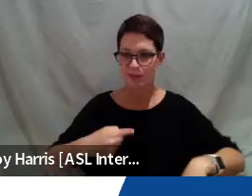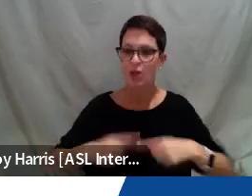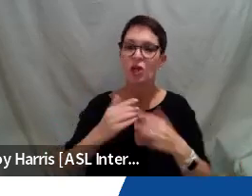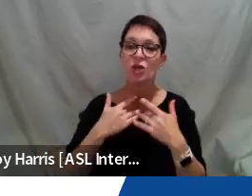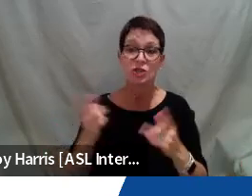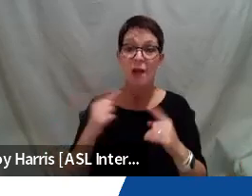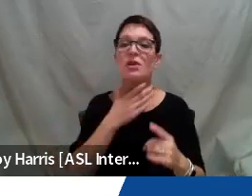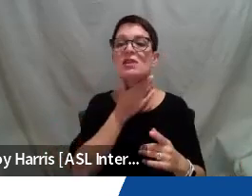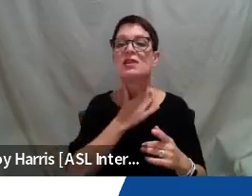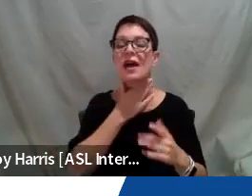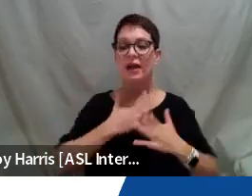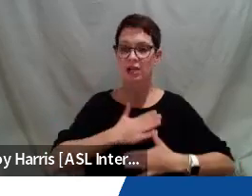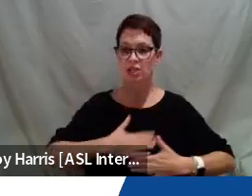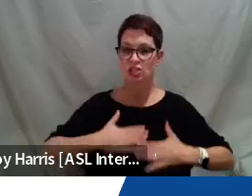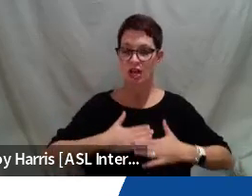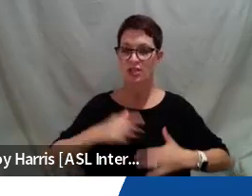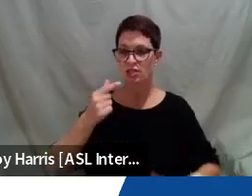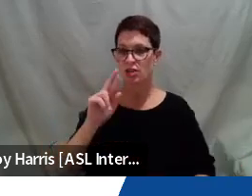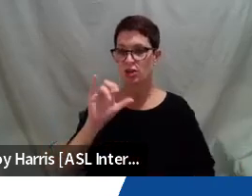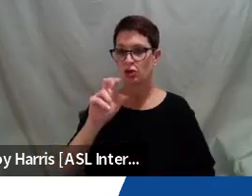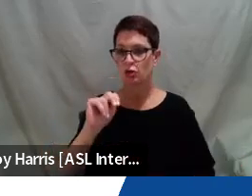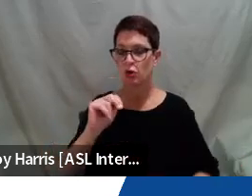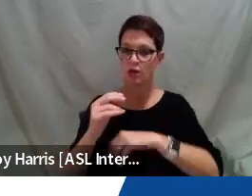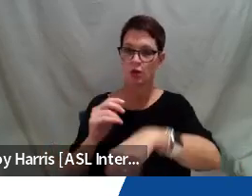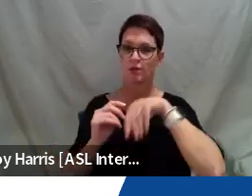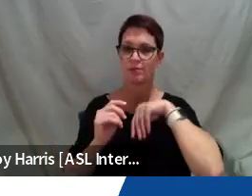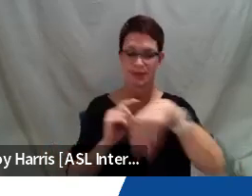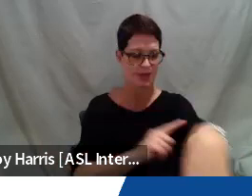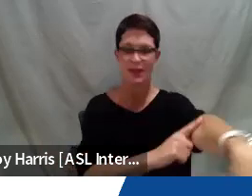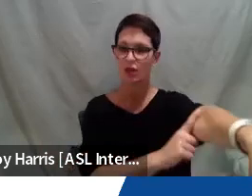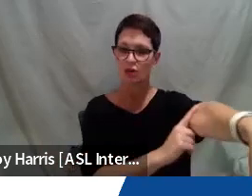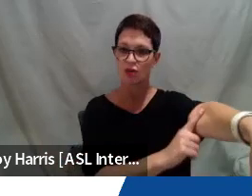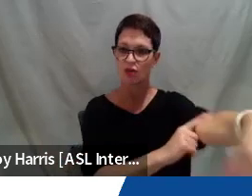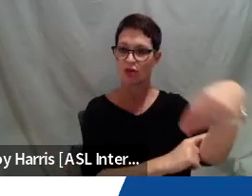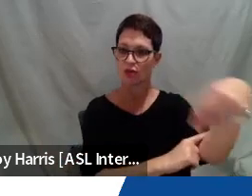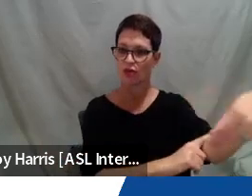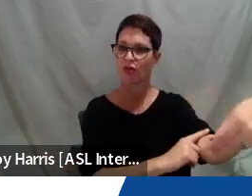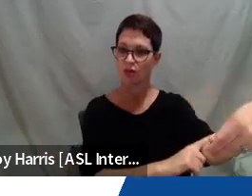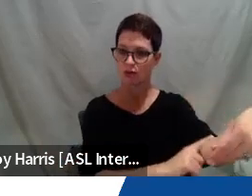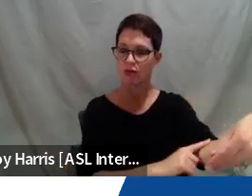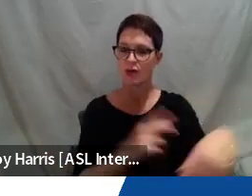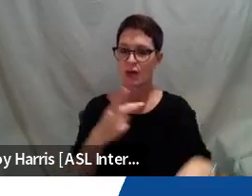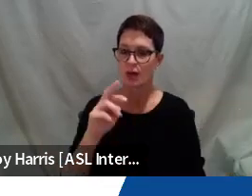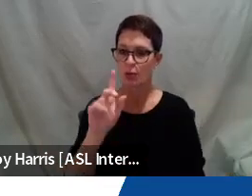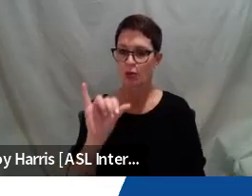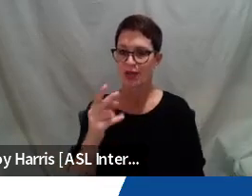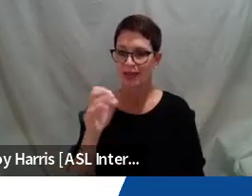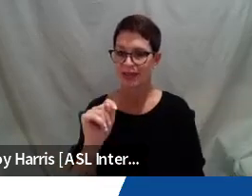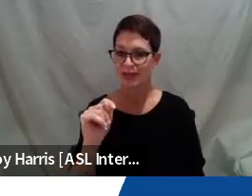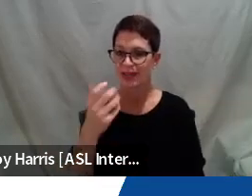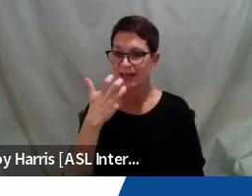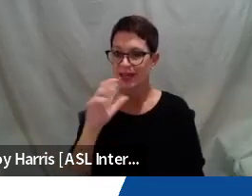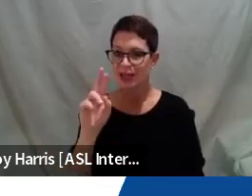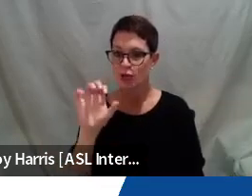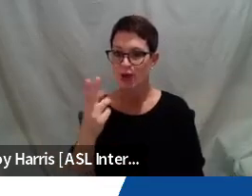neck, chest, groin, or in elbow creases. And prickly heat or heat rash